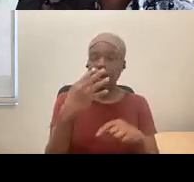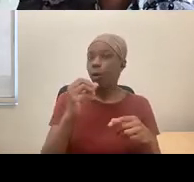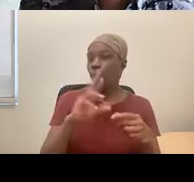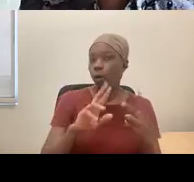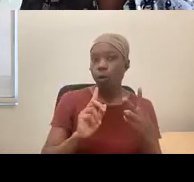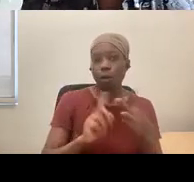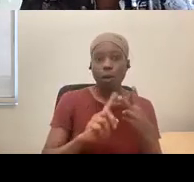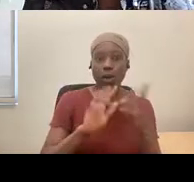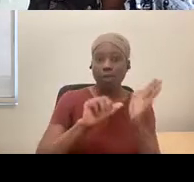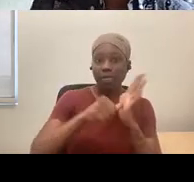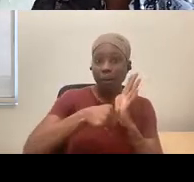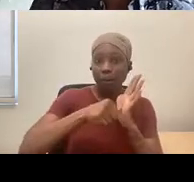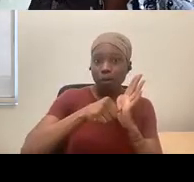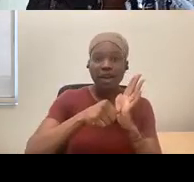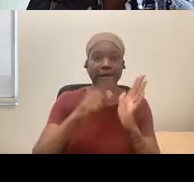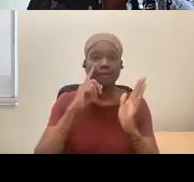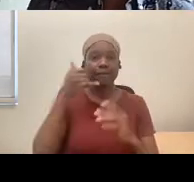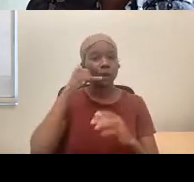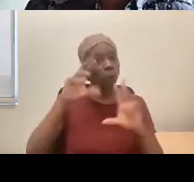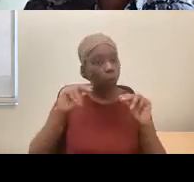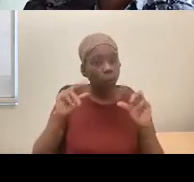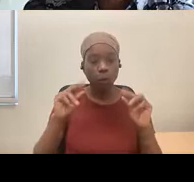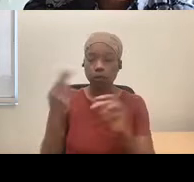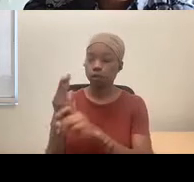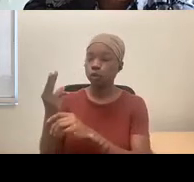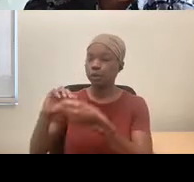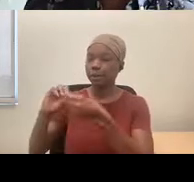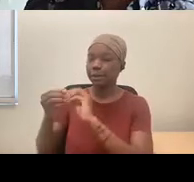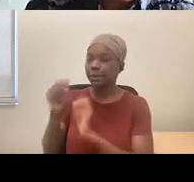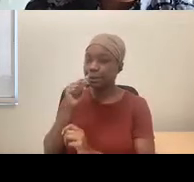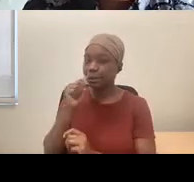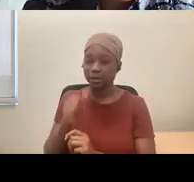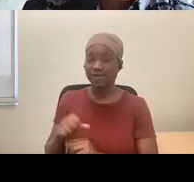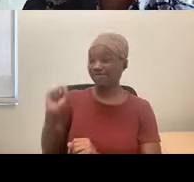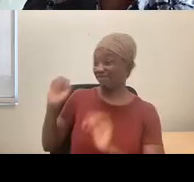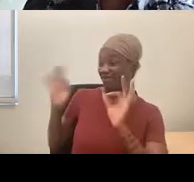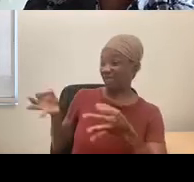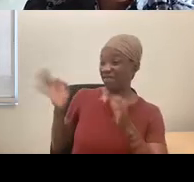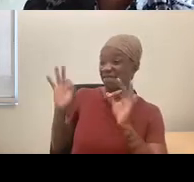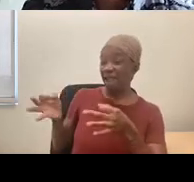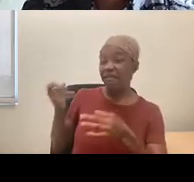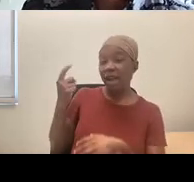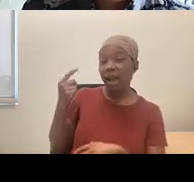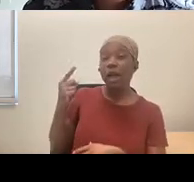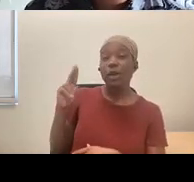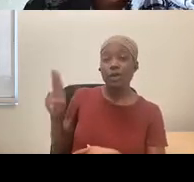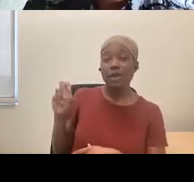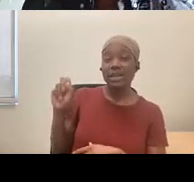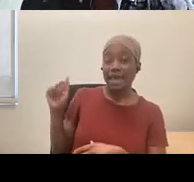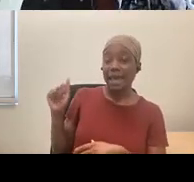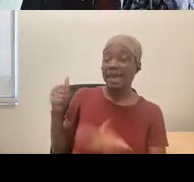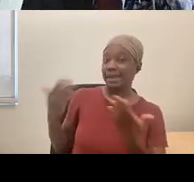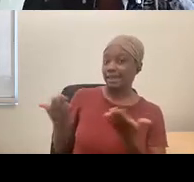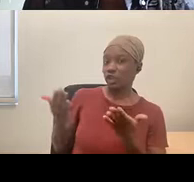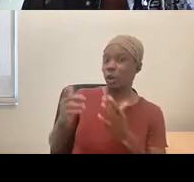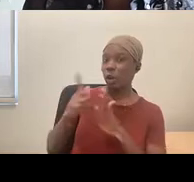add. Totally. Yeah, in the US, where it's technically our property, our password, whether